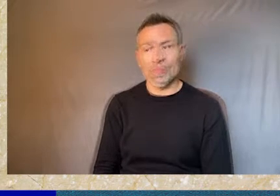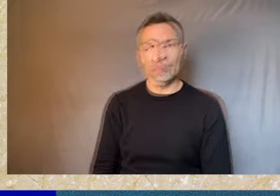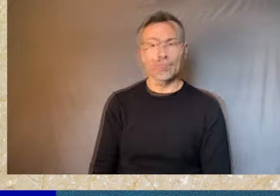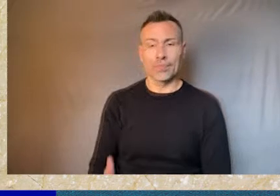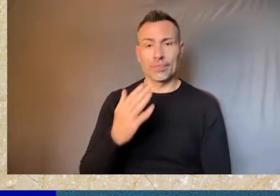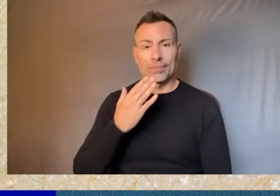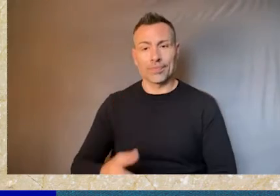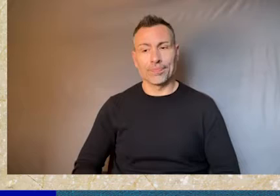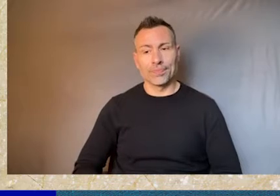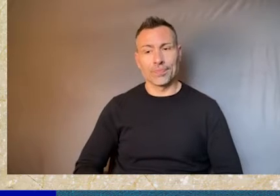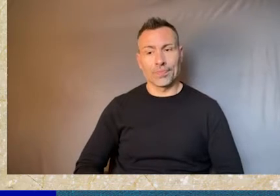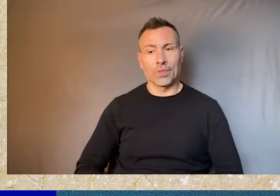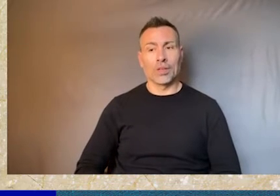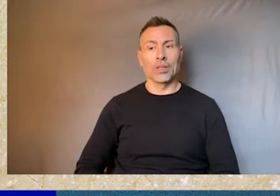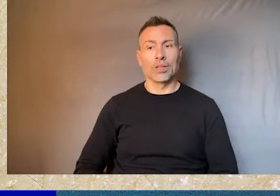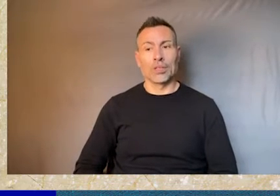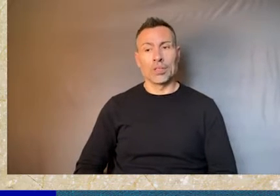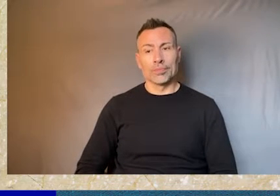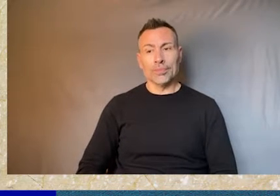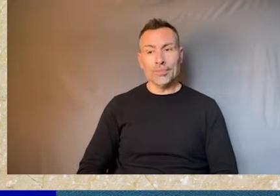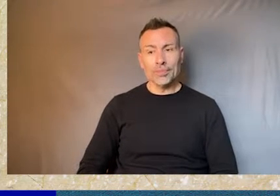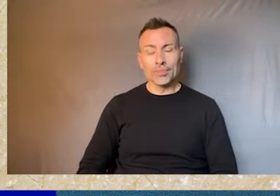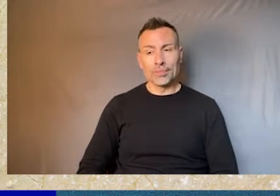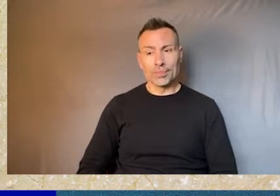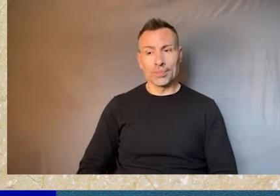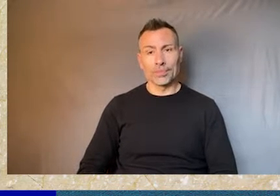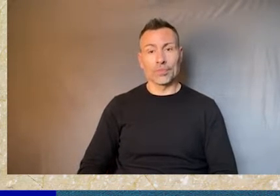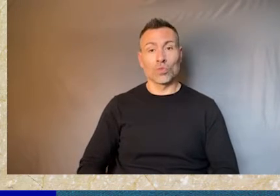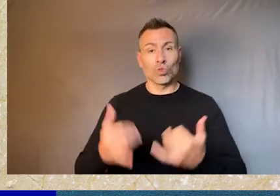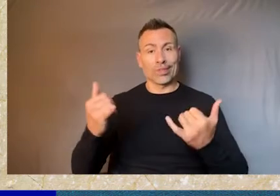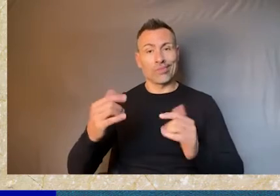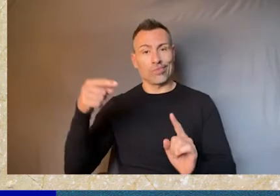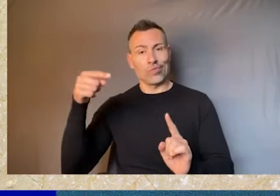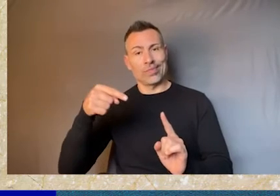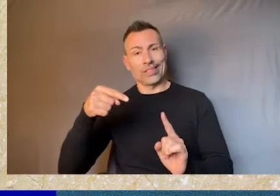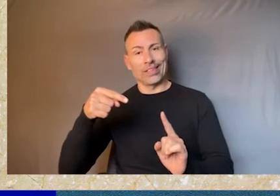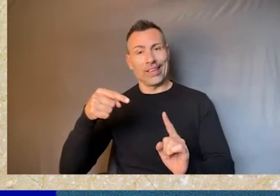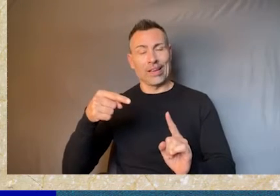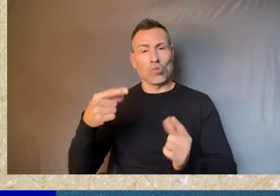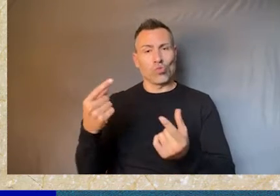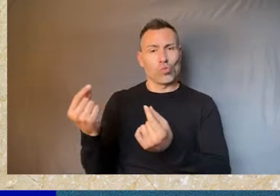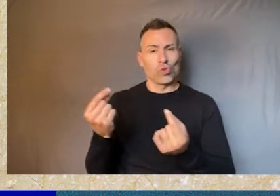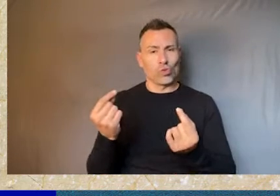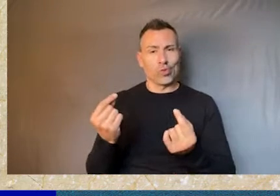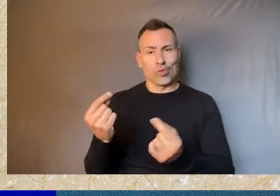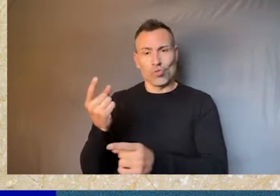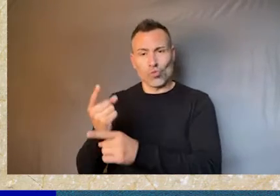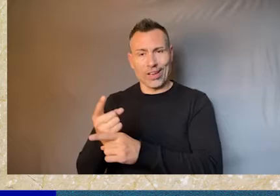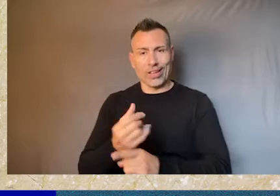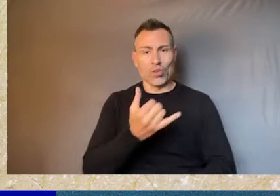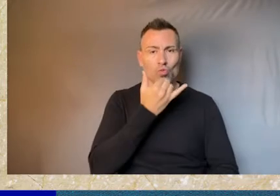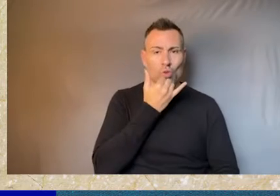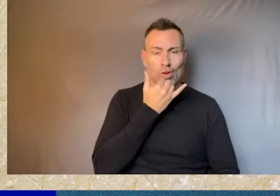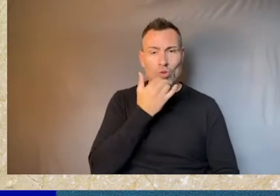Thank you. So I want to come back to disability etiquette, and I started with the